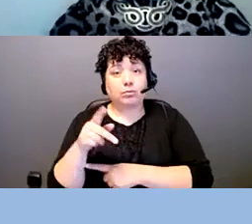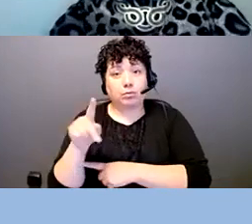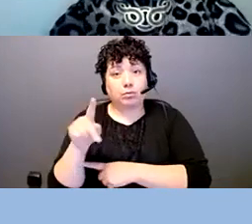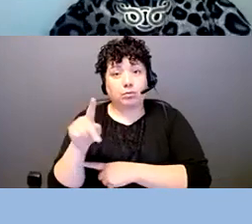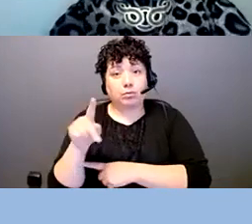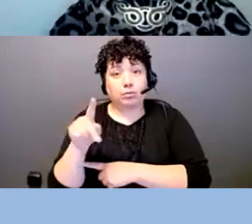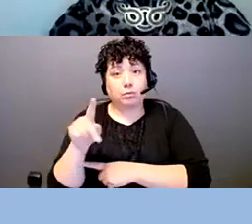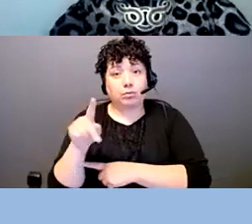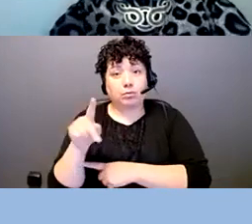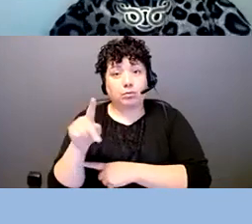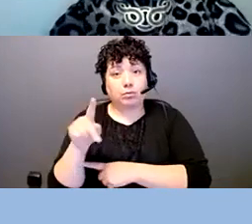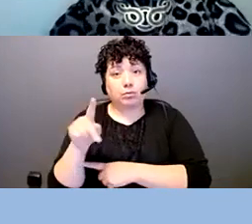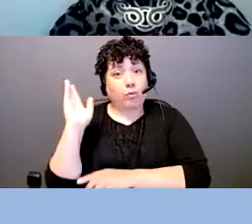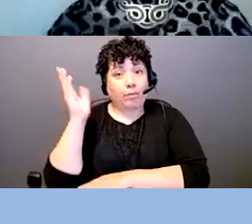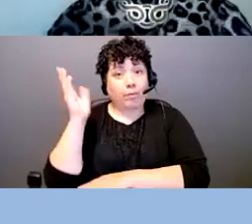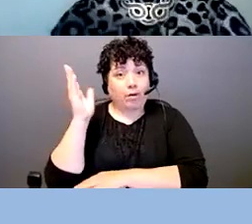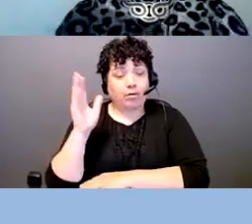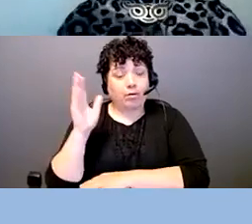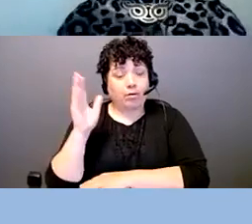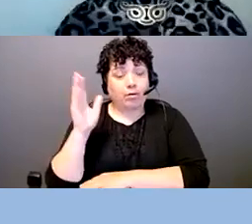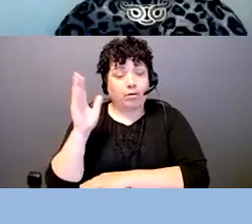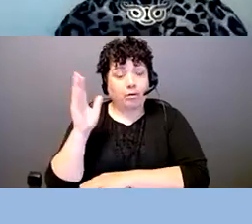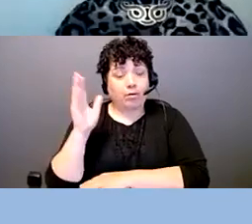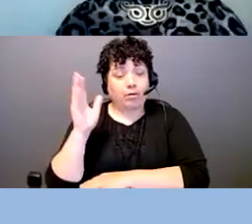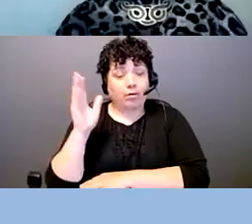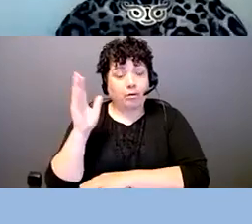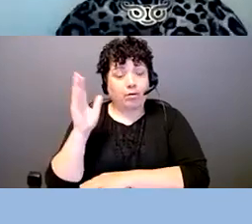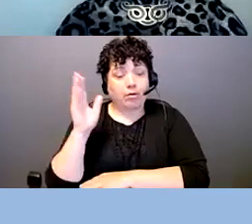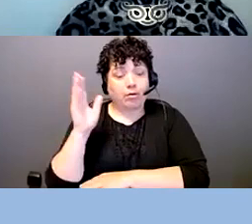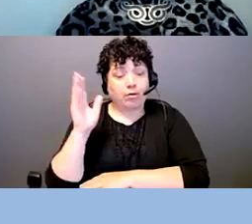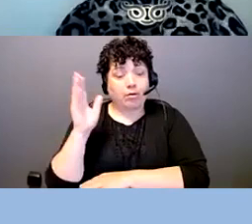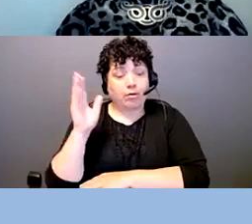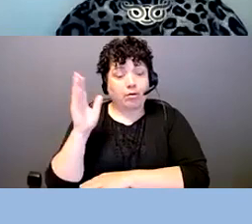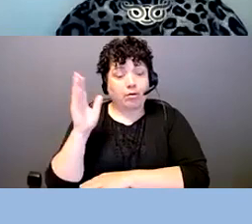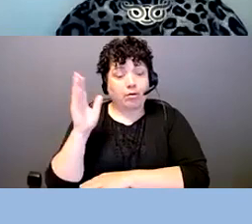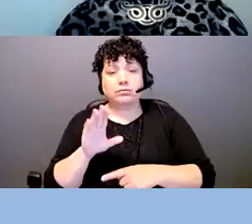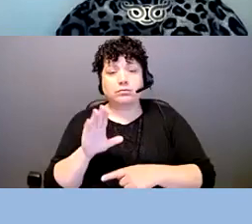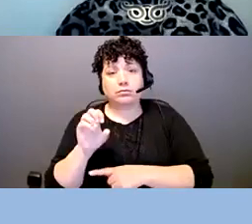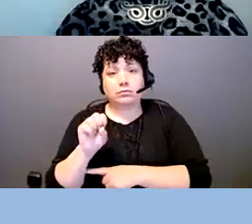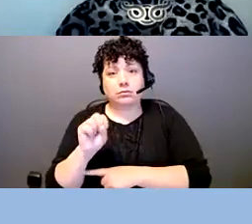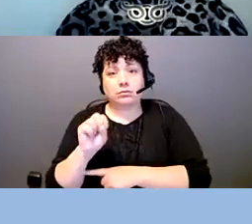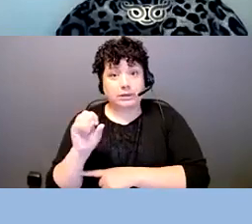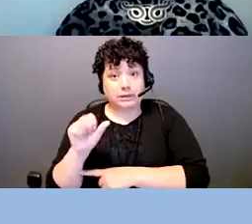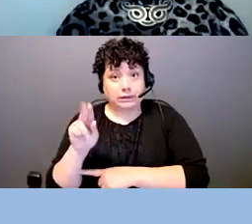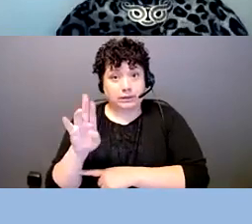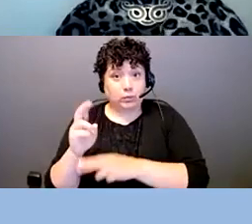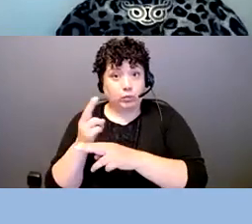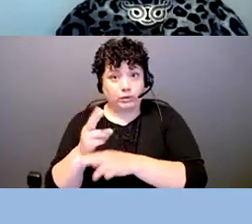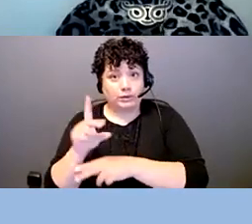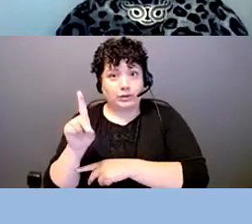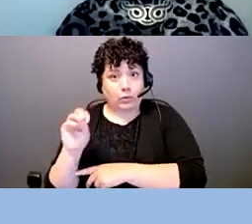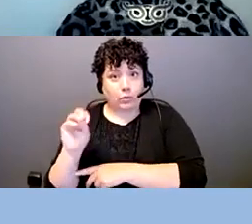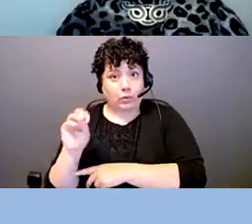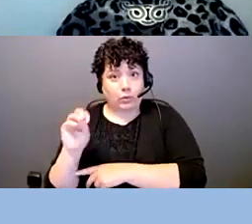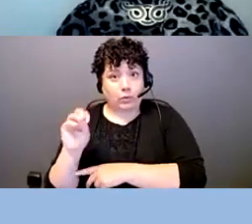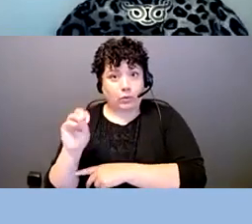intersection between elder abuse and substance use disorders. I can't wait to hear Marilyn Campbell speak. So